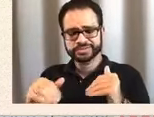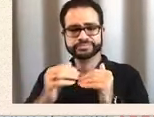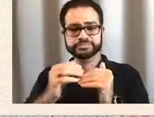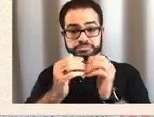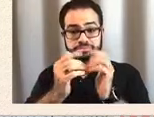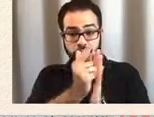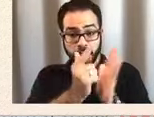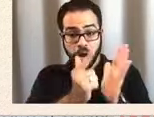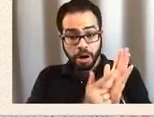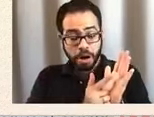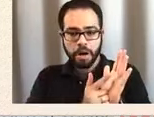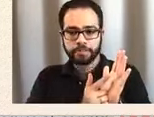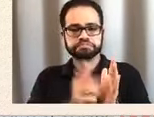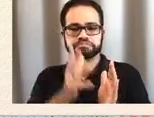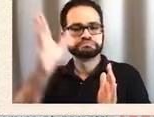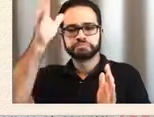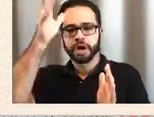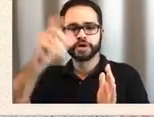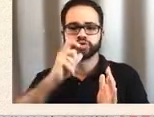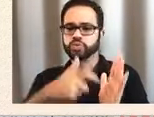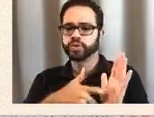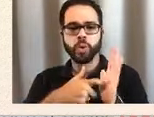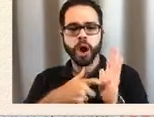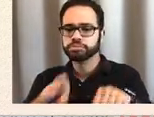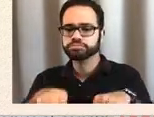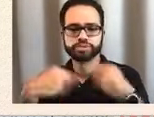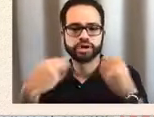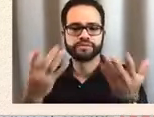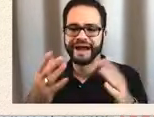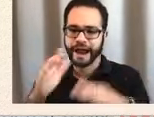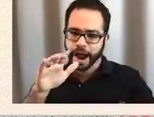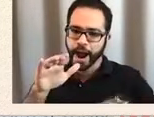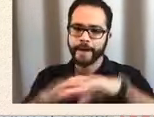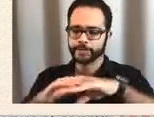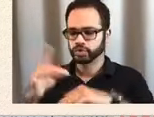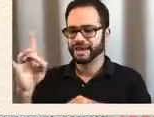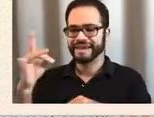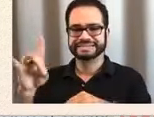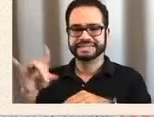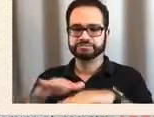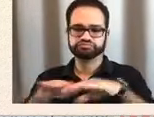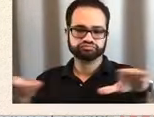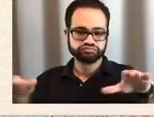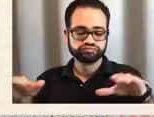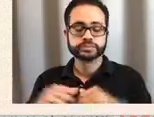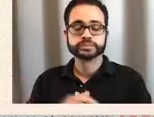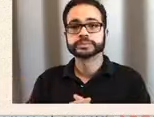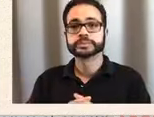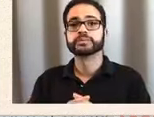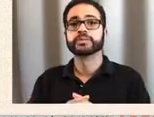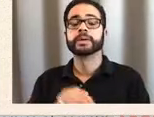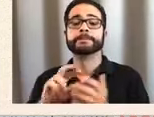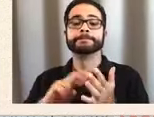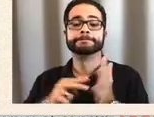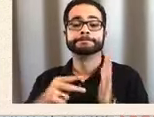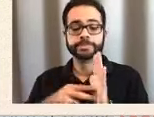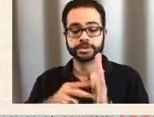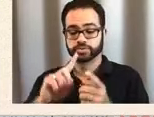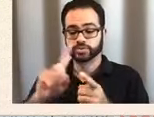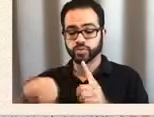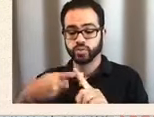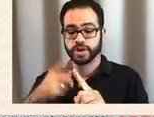provide those things like they are up to the age of 18. So consequently, when the person turns